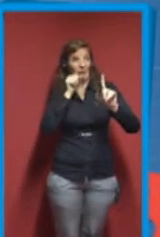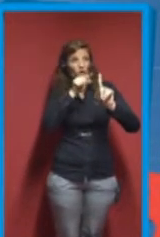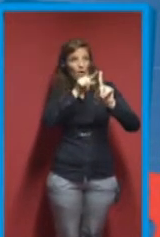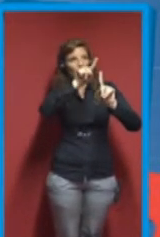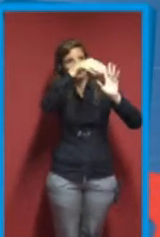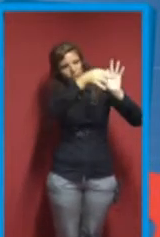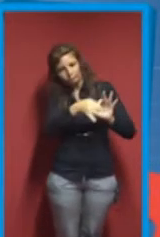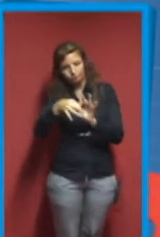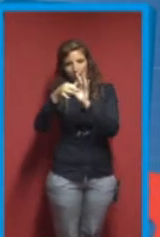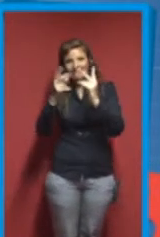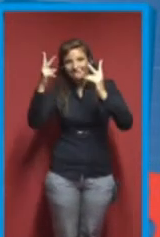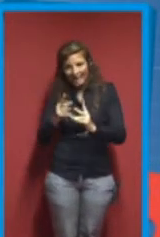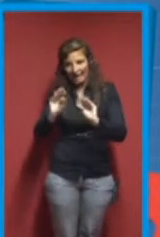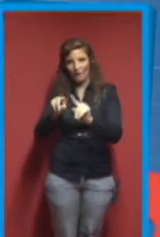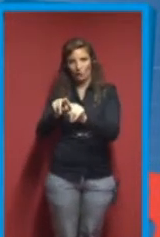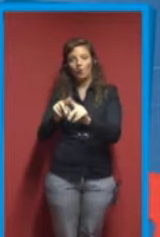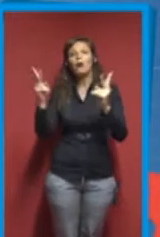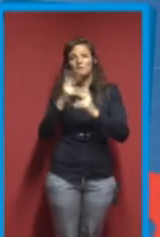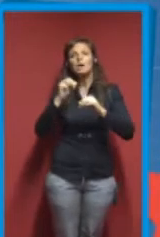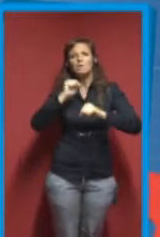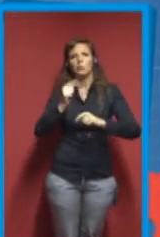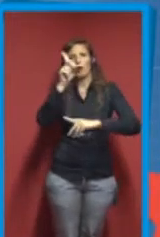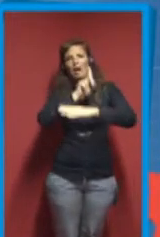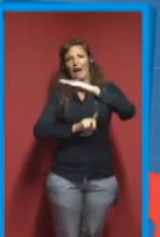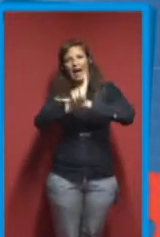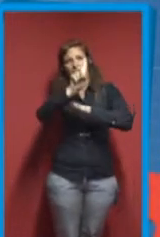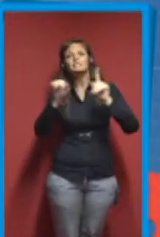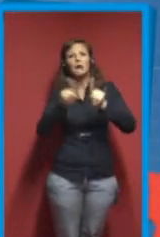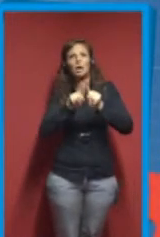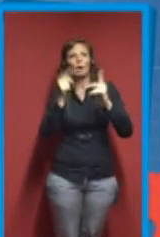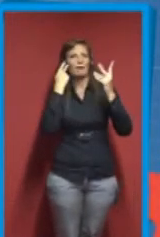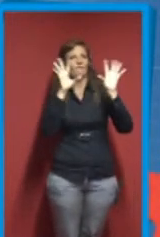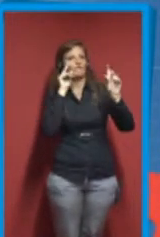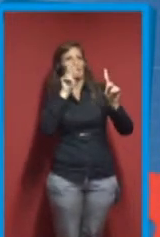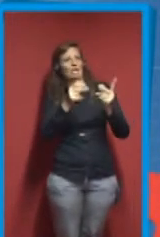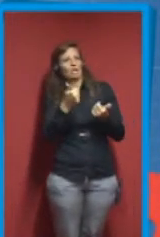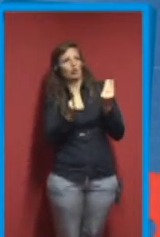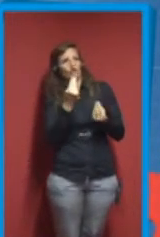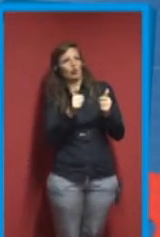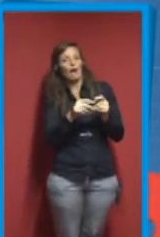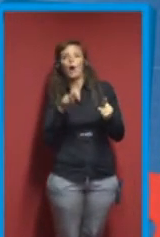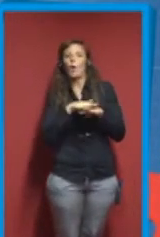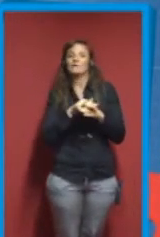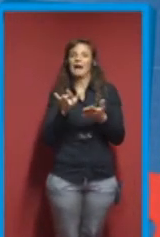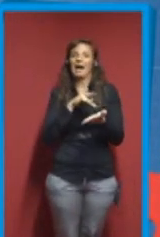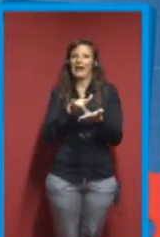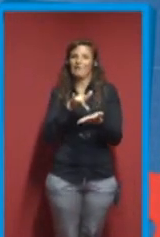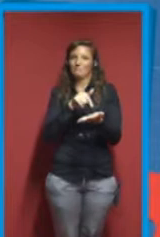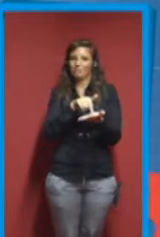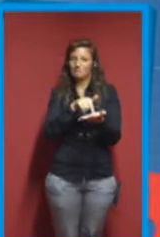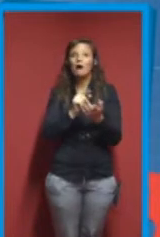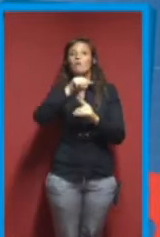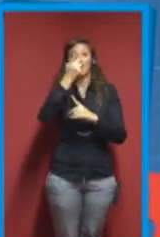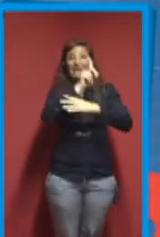an avatar just like you would see in a video game. And our software pushes that avatar to 3D printers. We